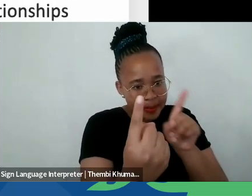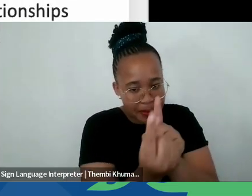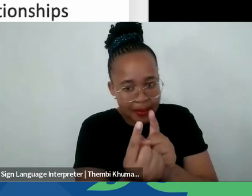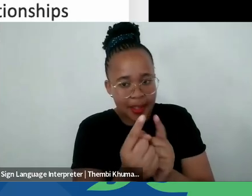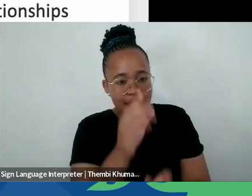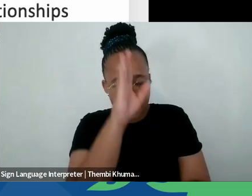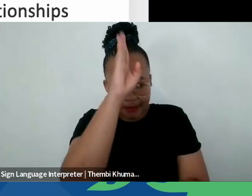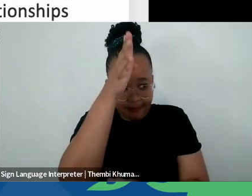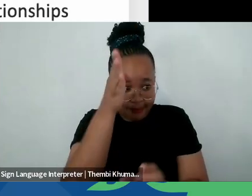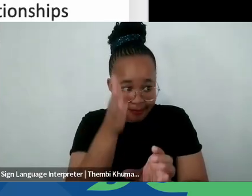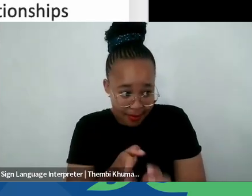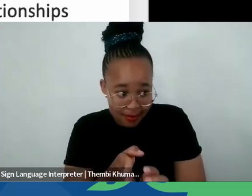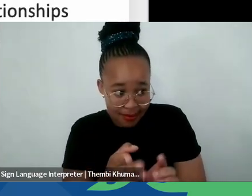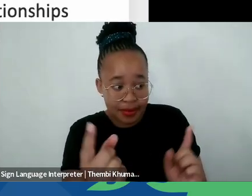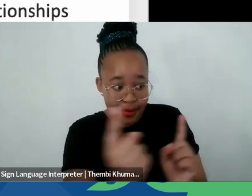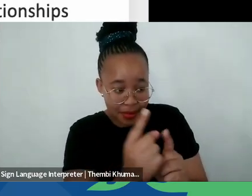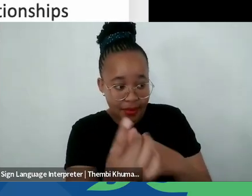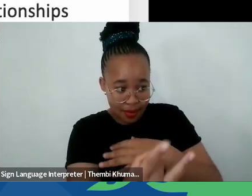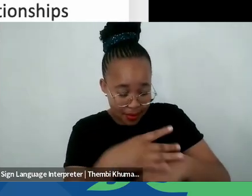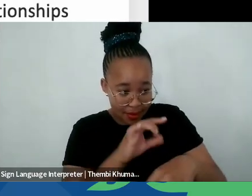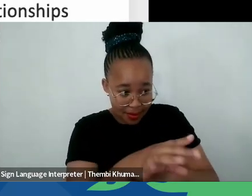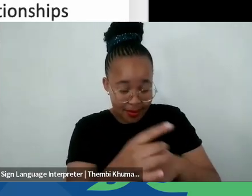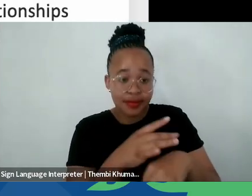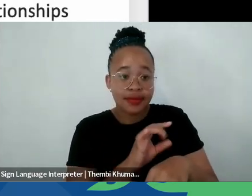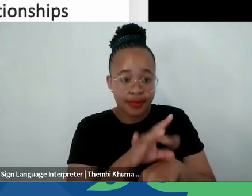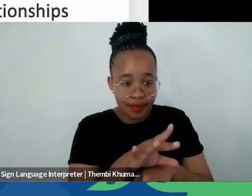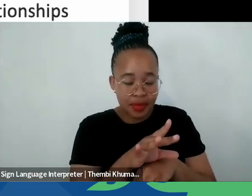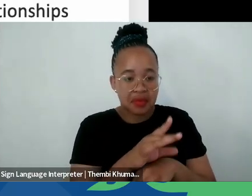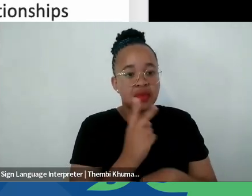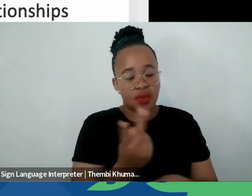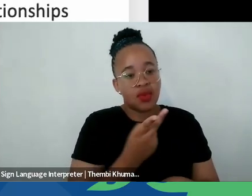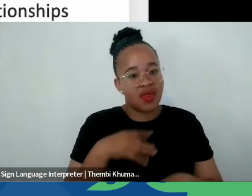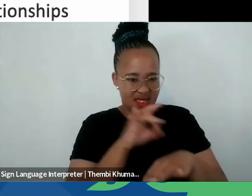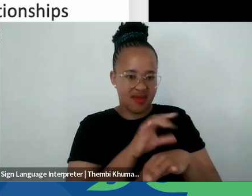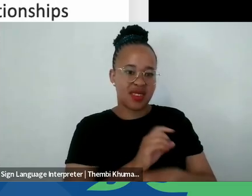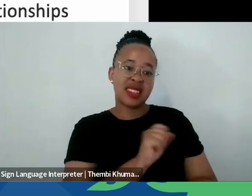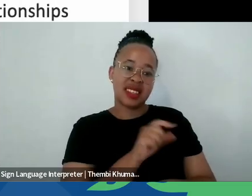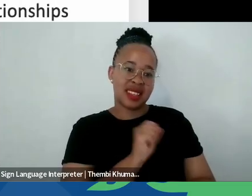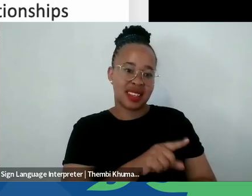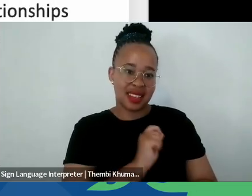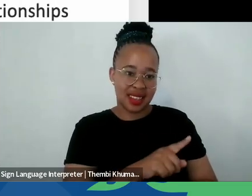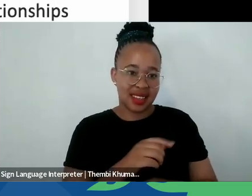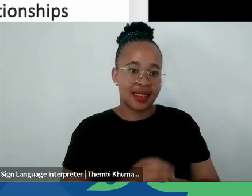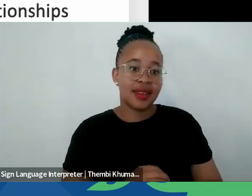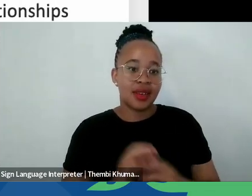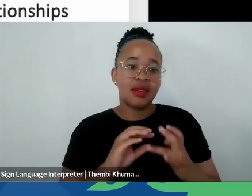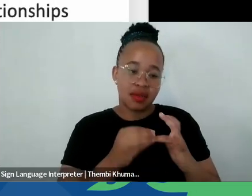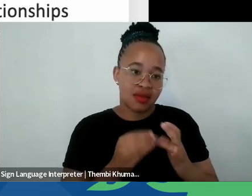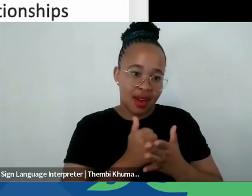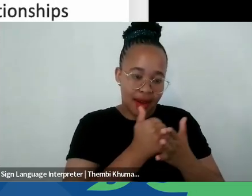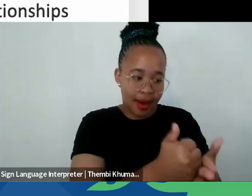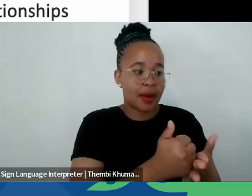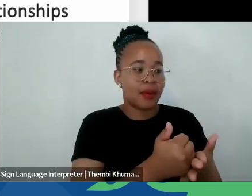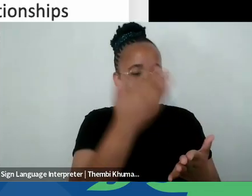and also a small group of clients to a psychiatrist to try and further deeper